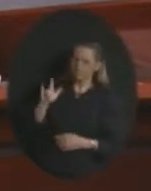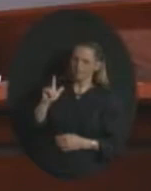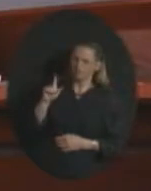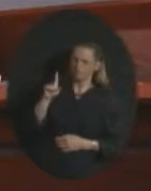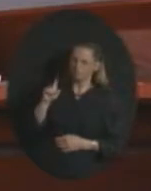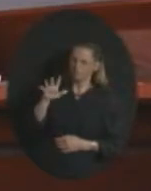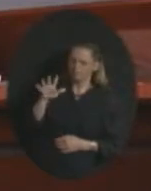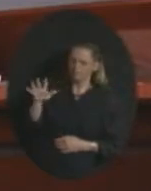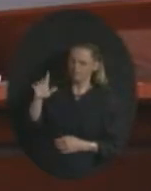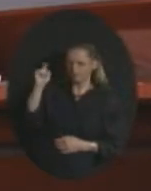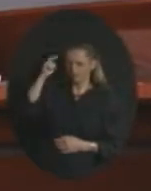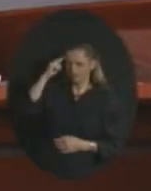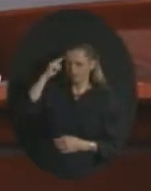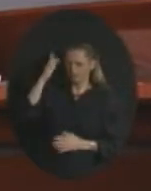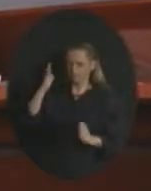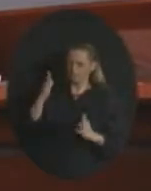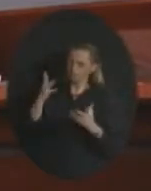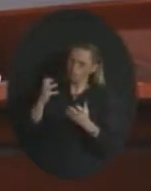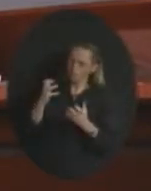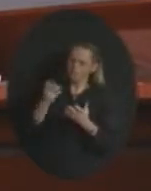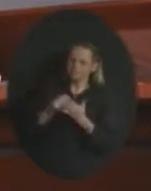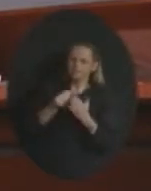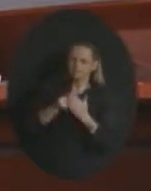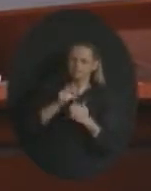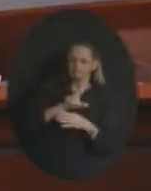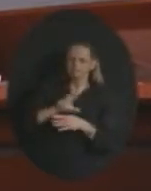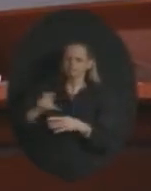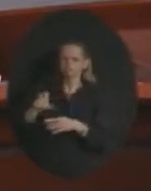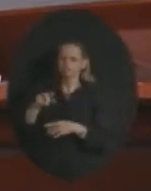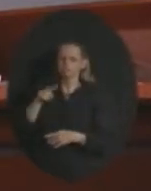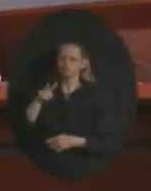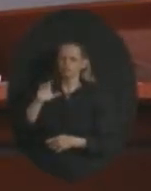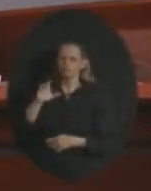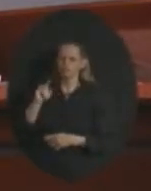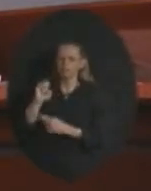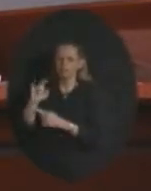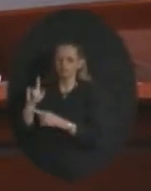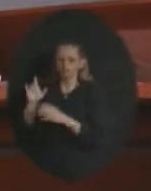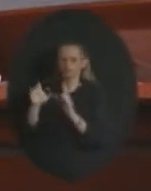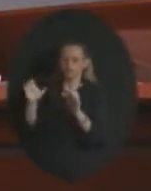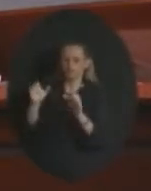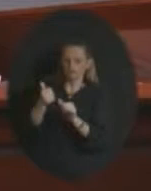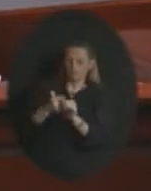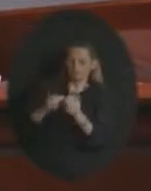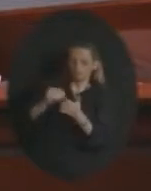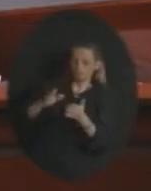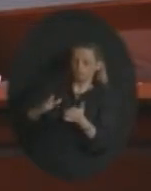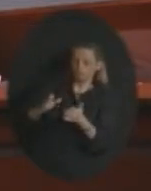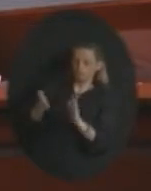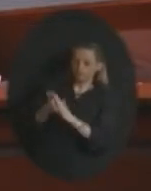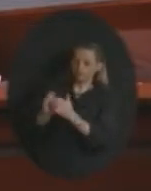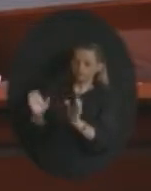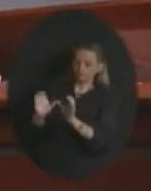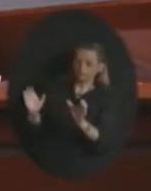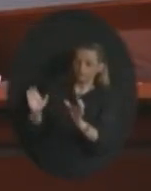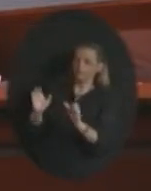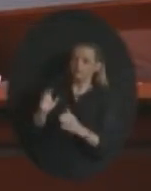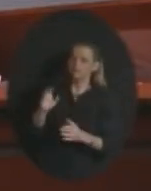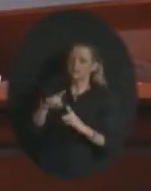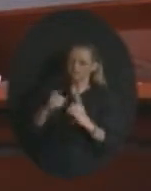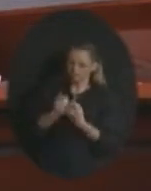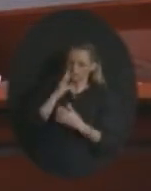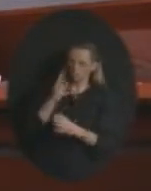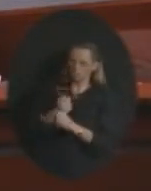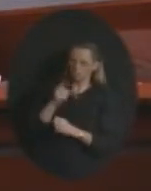governor wanted to put some money into vocational certification. And for every student that got certified, the district would get $1,000. That helps us pay